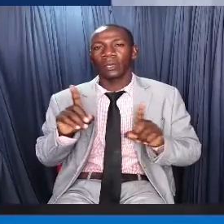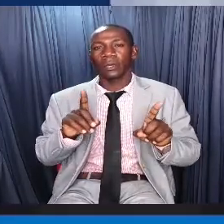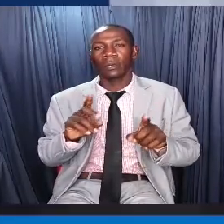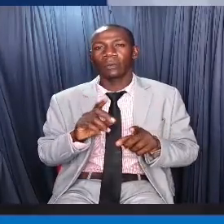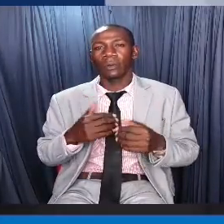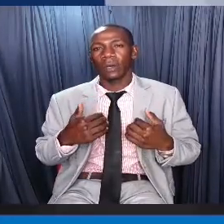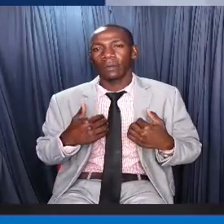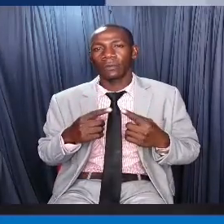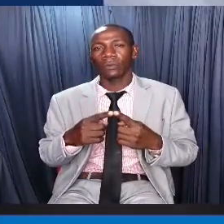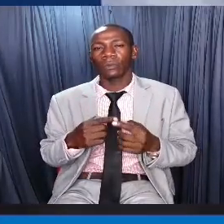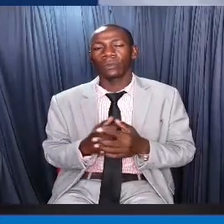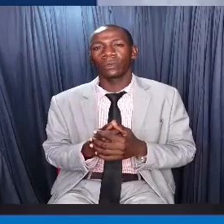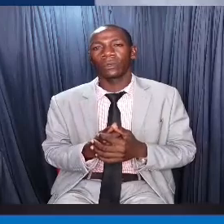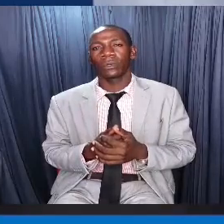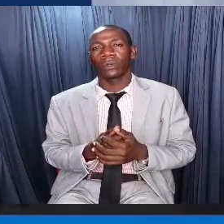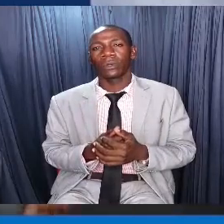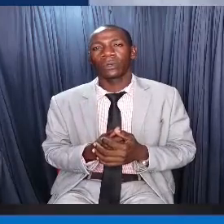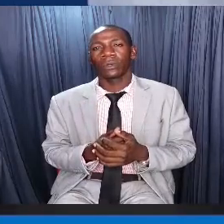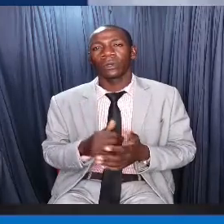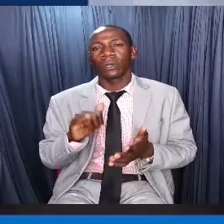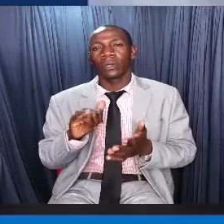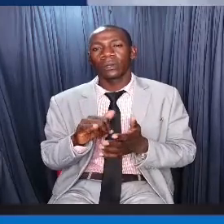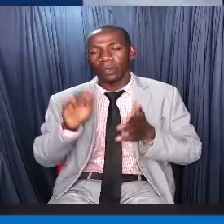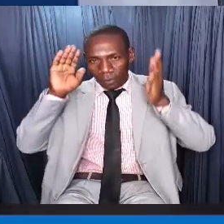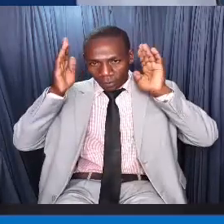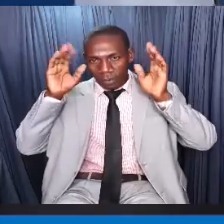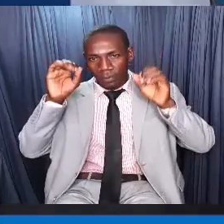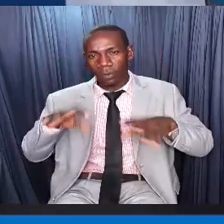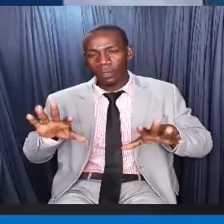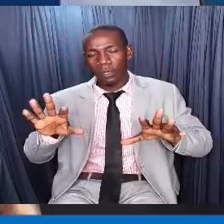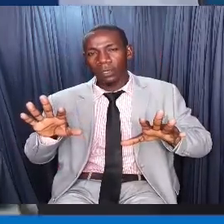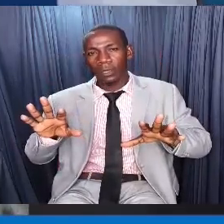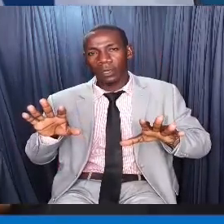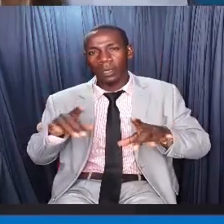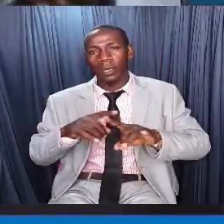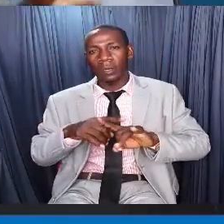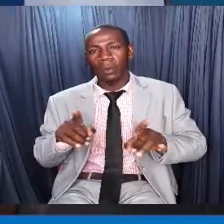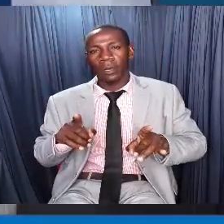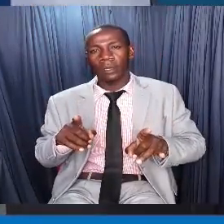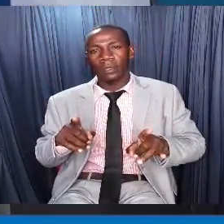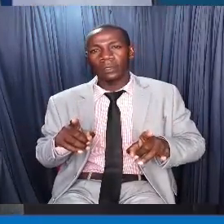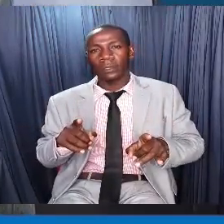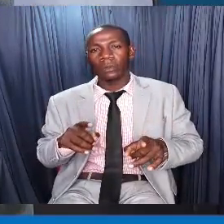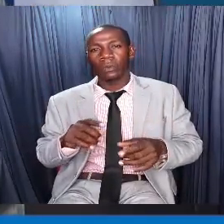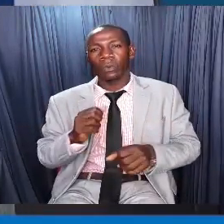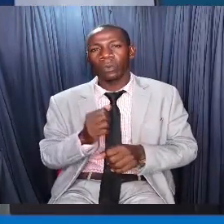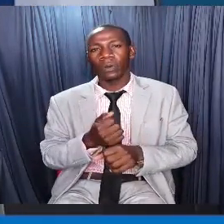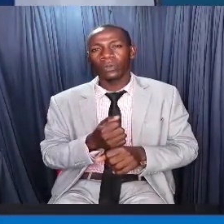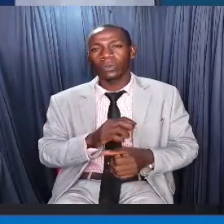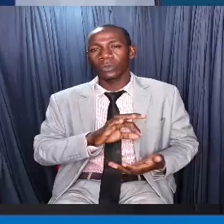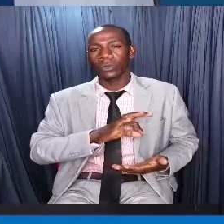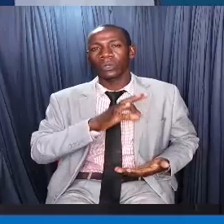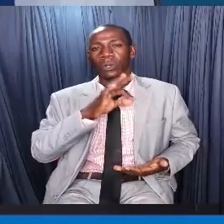journey we have to. Kumbe punda zile zilipotea. Yet the ass that were lost. Lakini lengo atafutwaye ni Sauli. But one was sought was